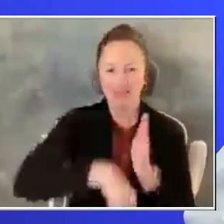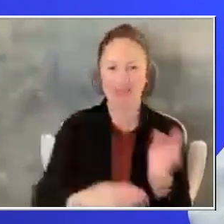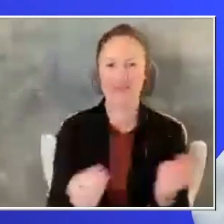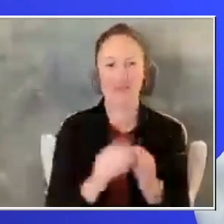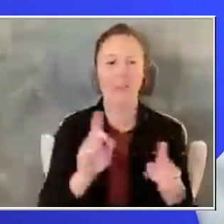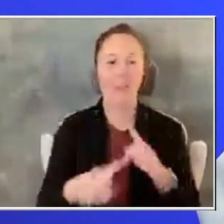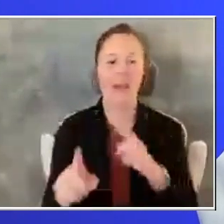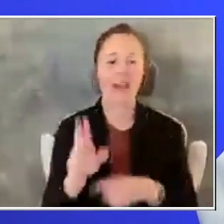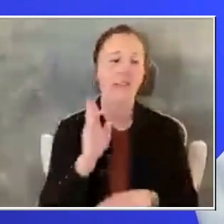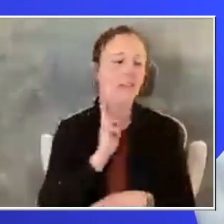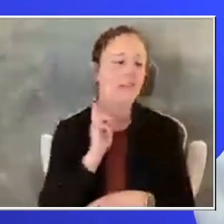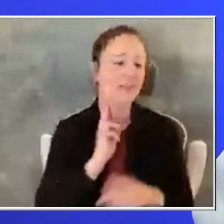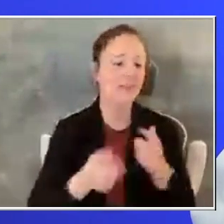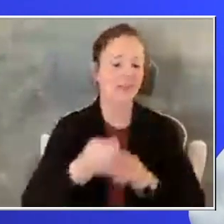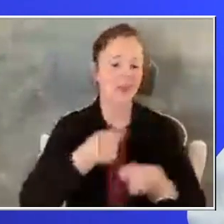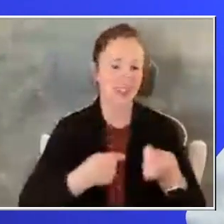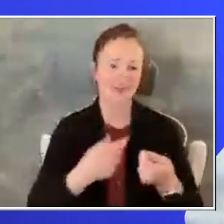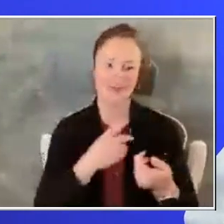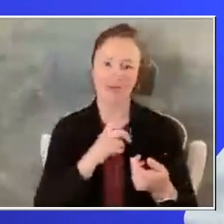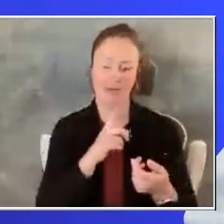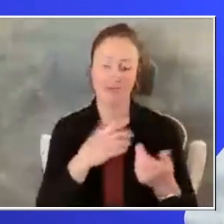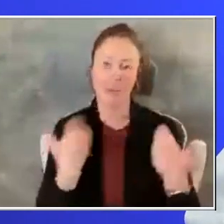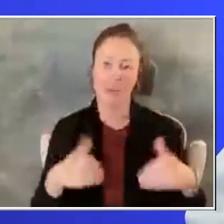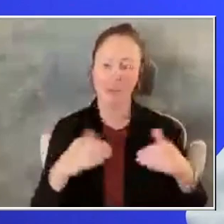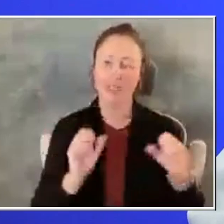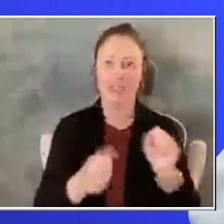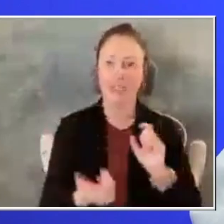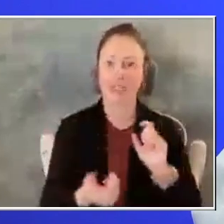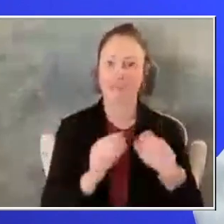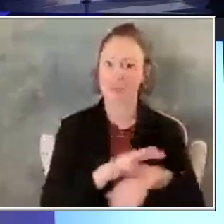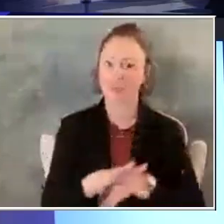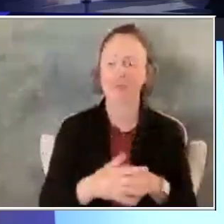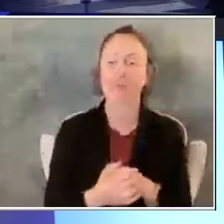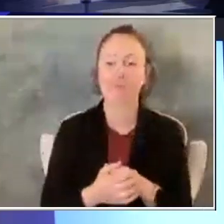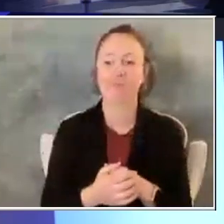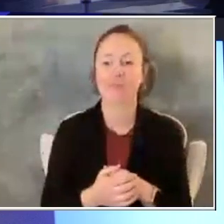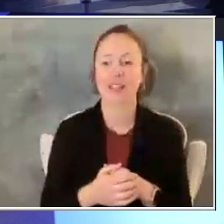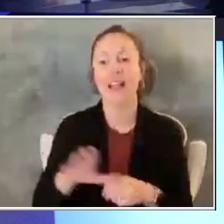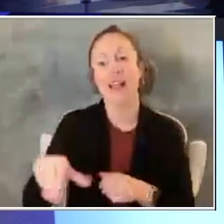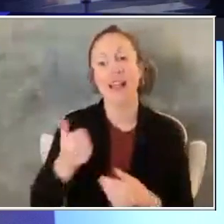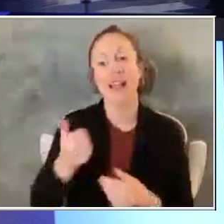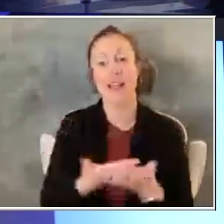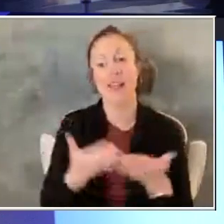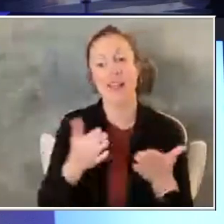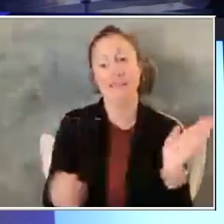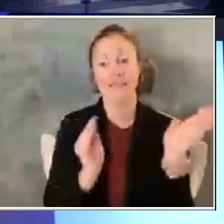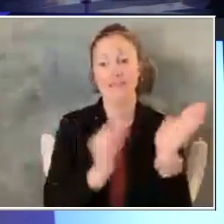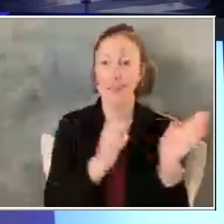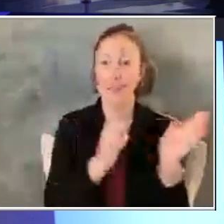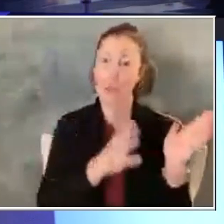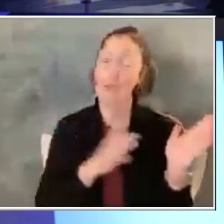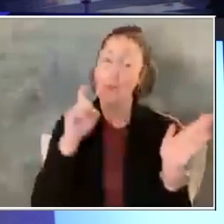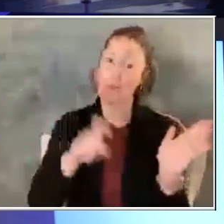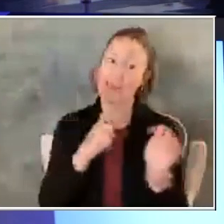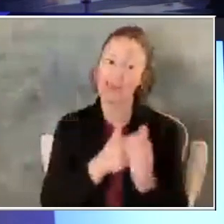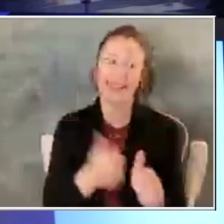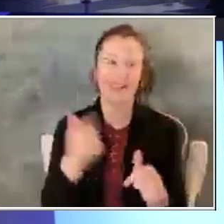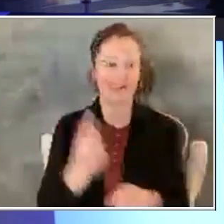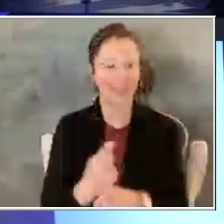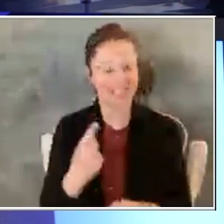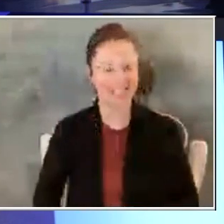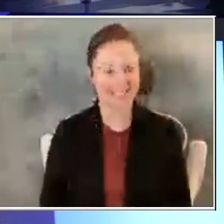really can impact our bone infrastructure. Right. Okay. Another thing to add to the list of things that women have to keep in check. I mean,